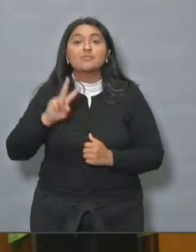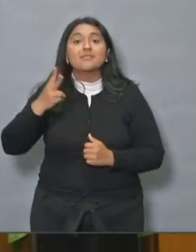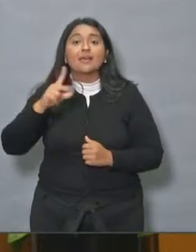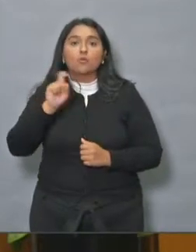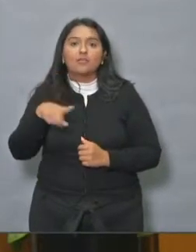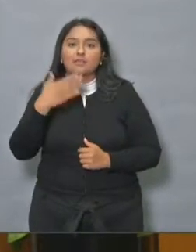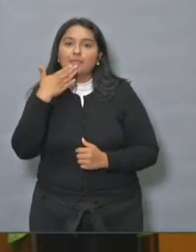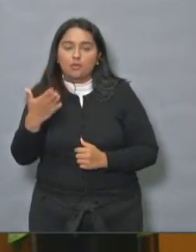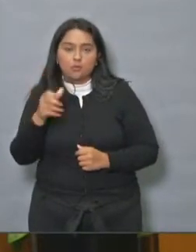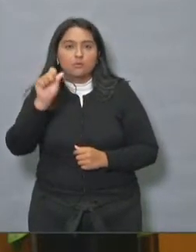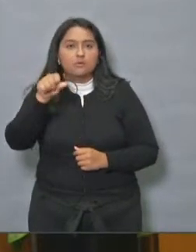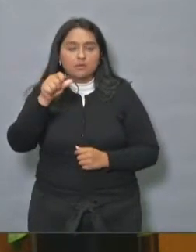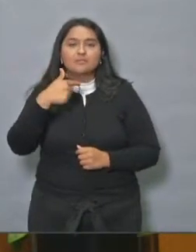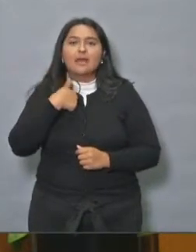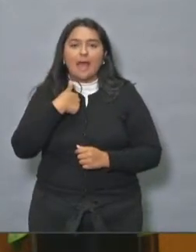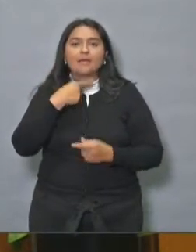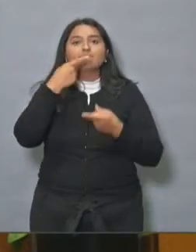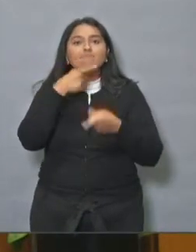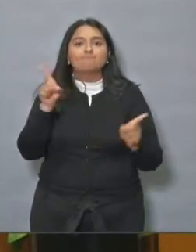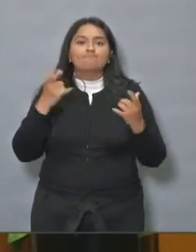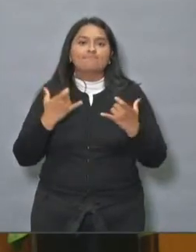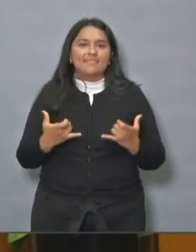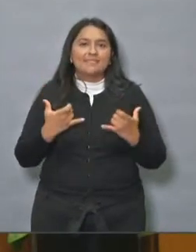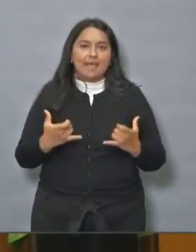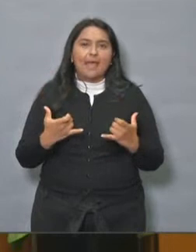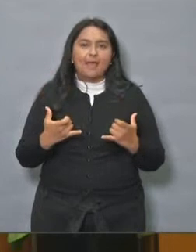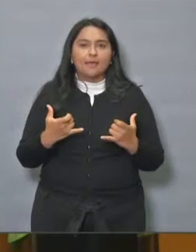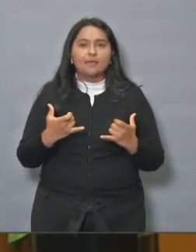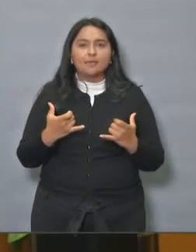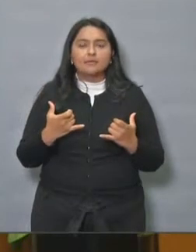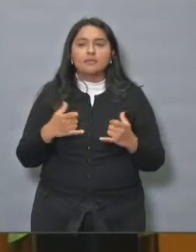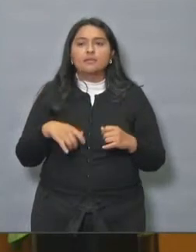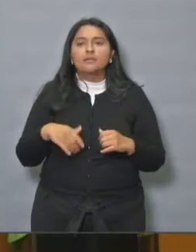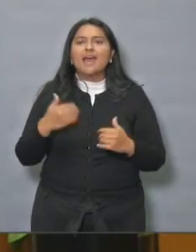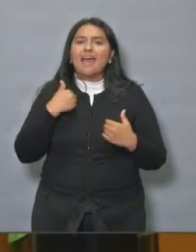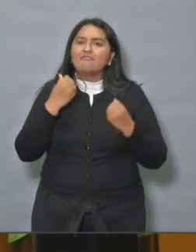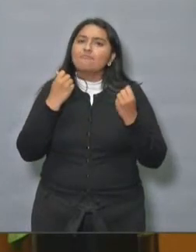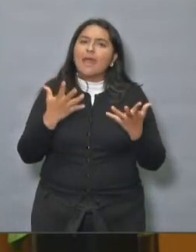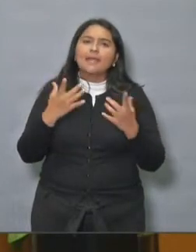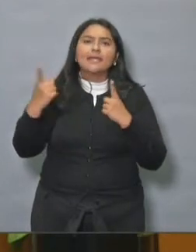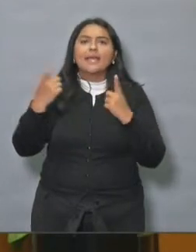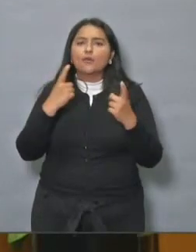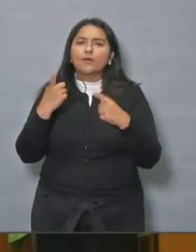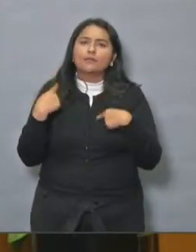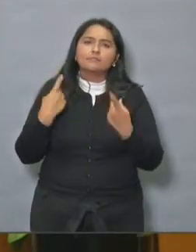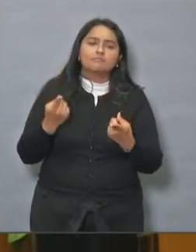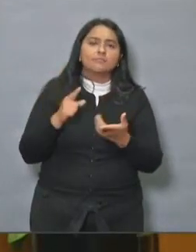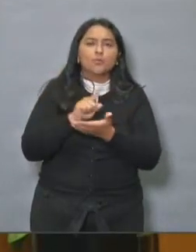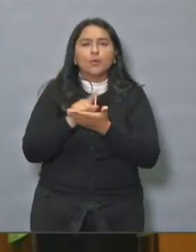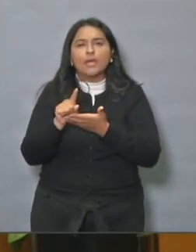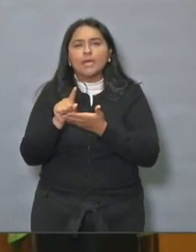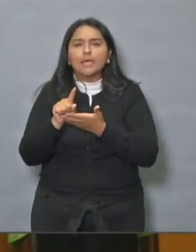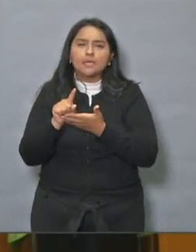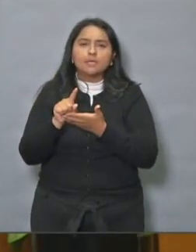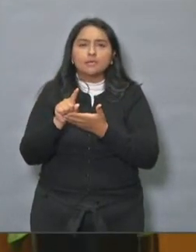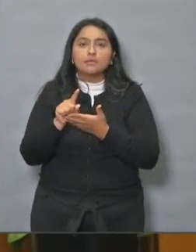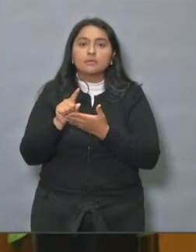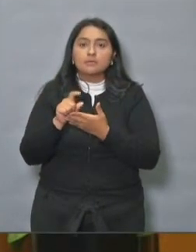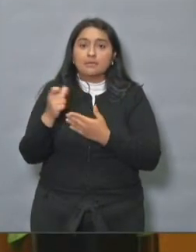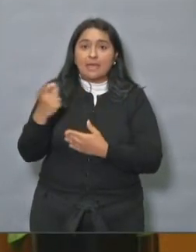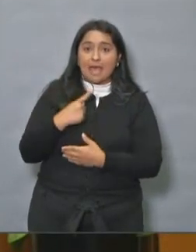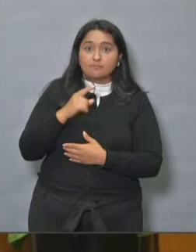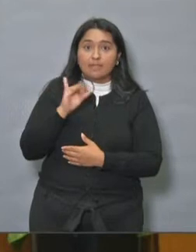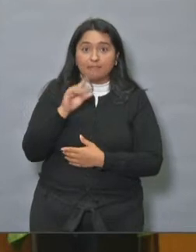question. I did release a statement today because I have a lot of inquiries that have come in over the last week or so asking me if